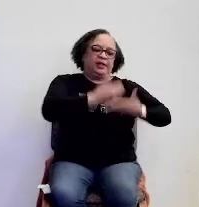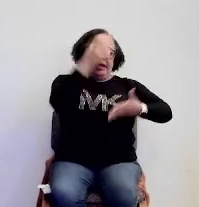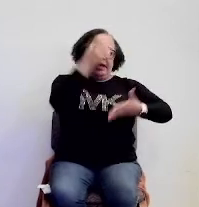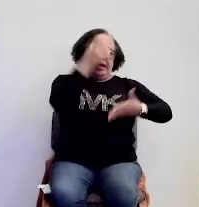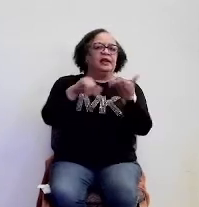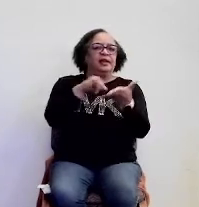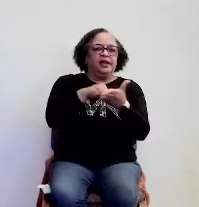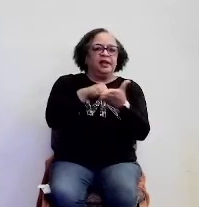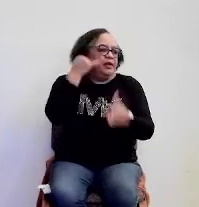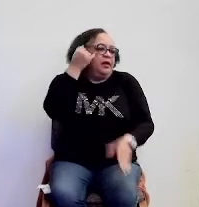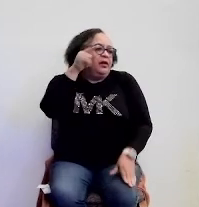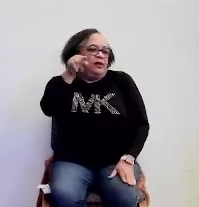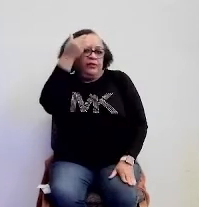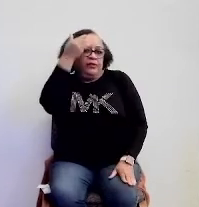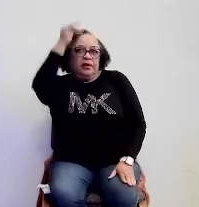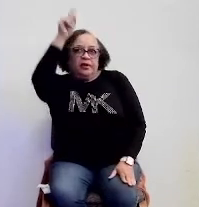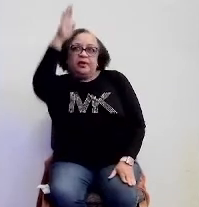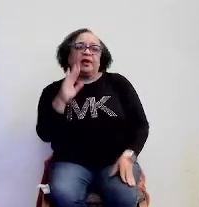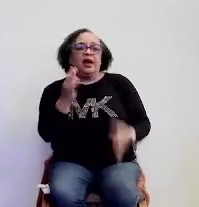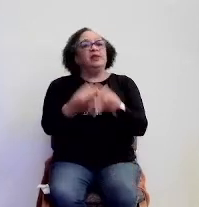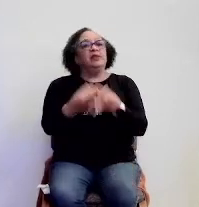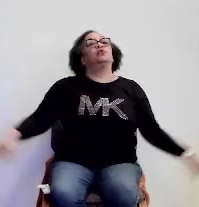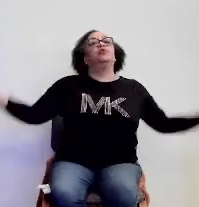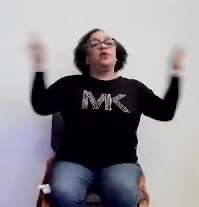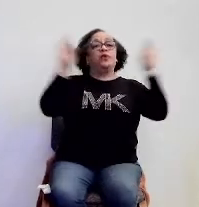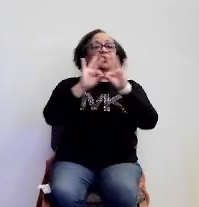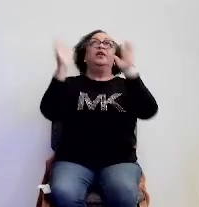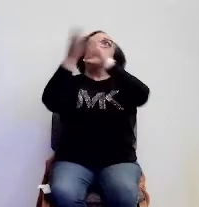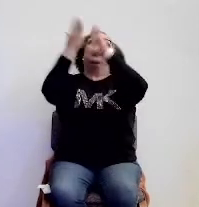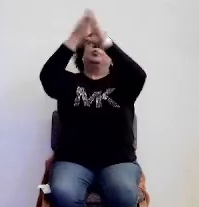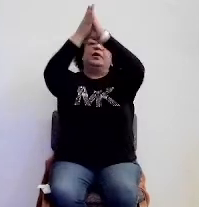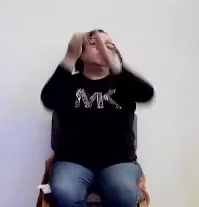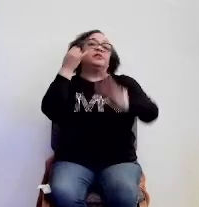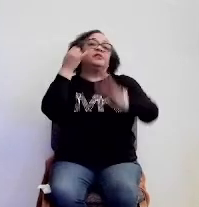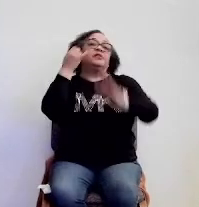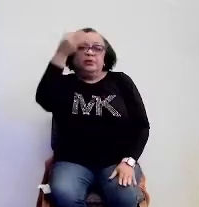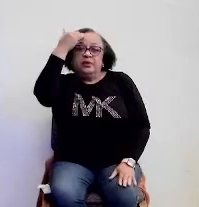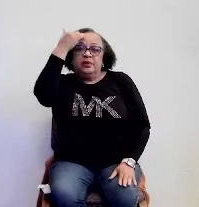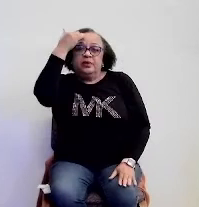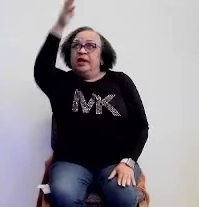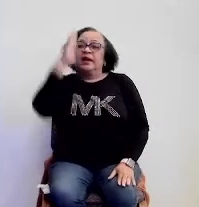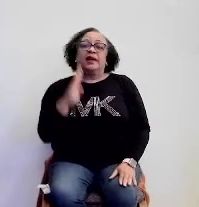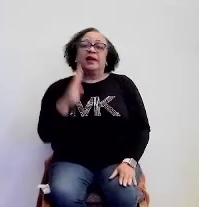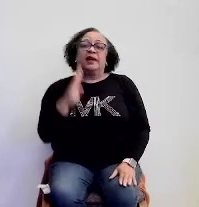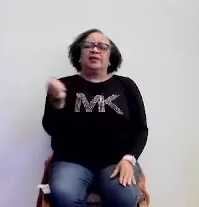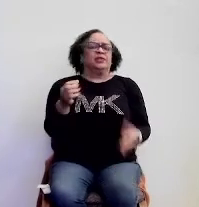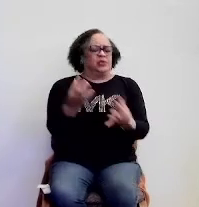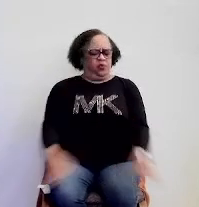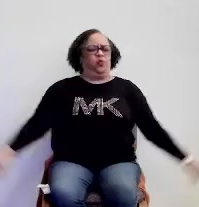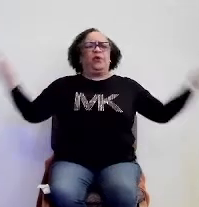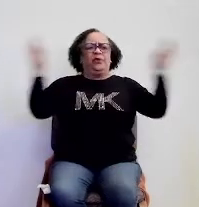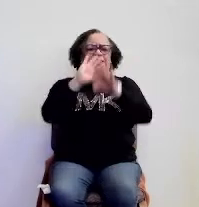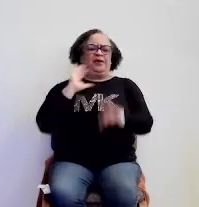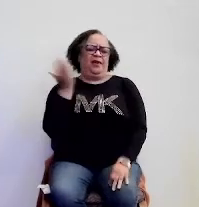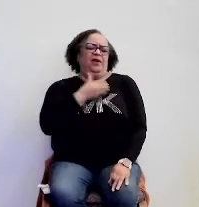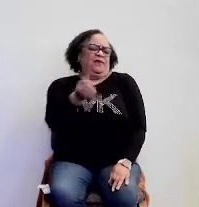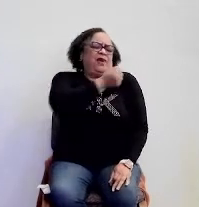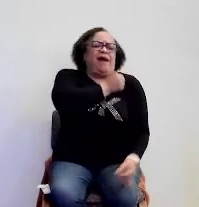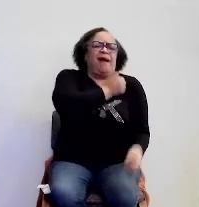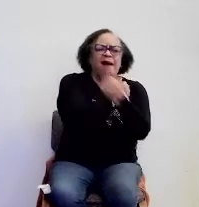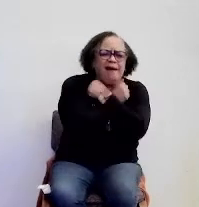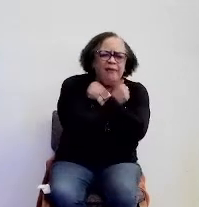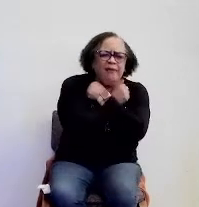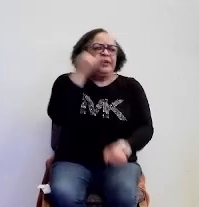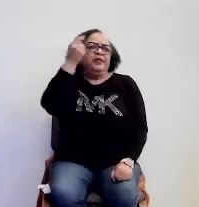to be glad in it. If you know God is worthy to be praised, if you know God is worthy to be adored, if you know God is